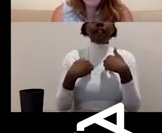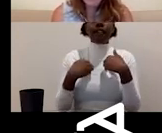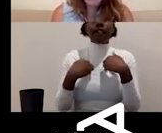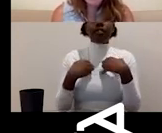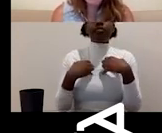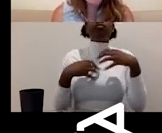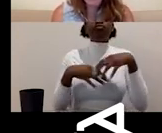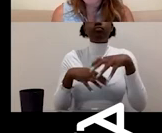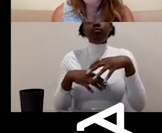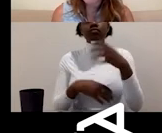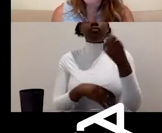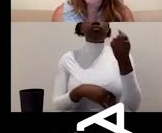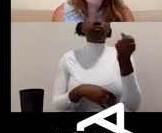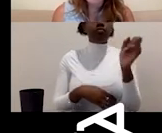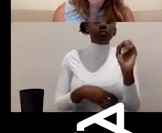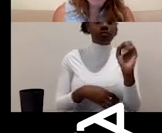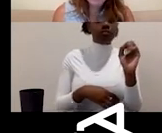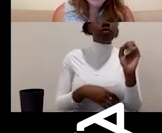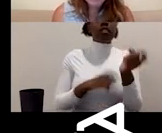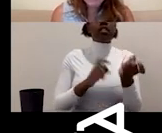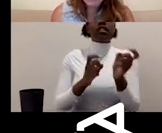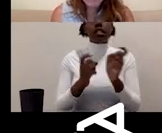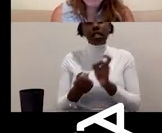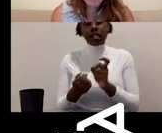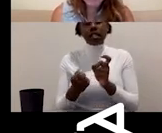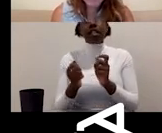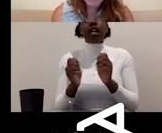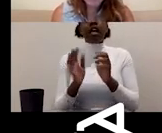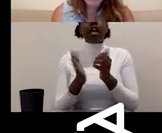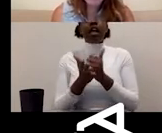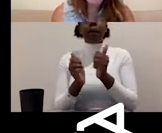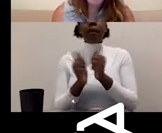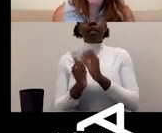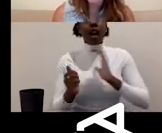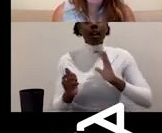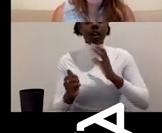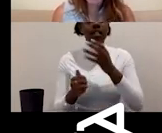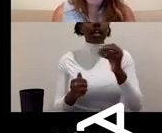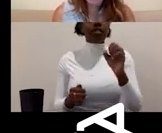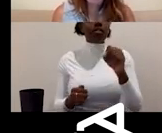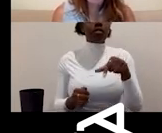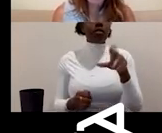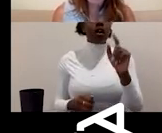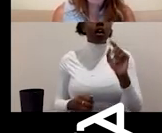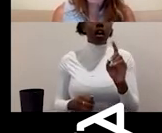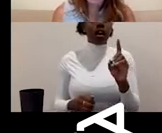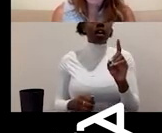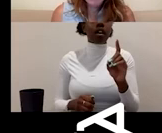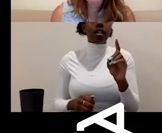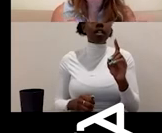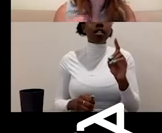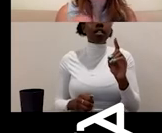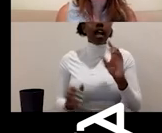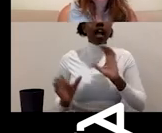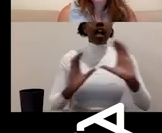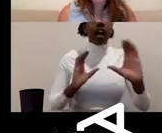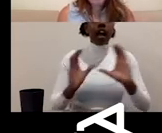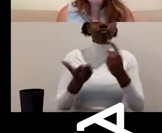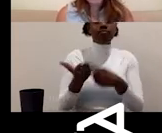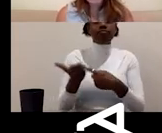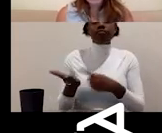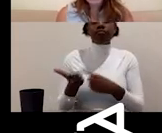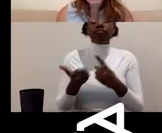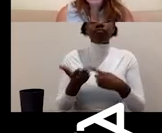Congress. And with the help of folks like the Squad and other champions, the conversation around surveillance has felt